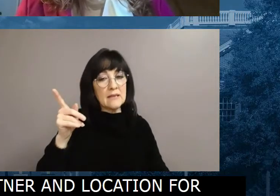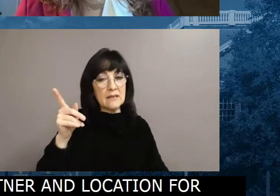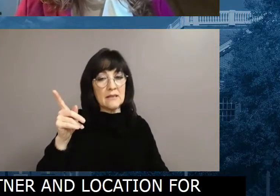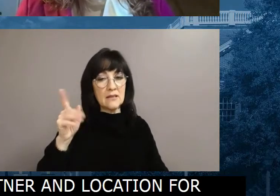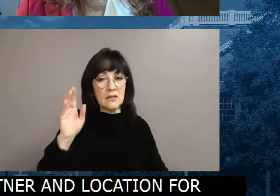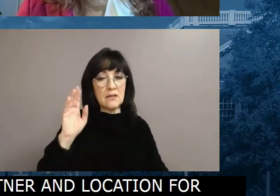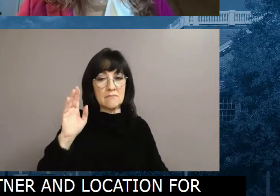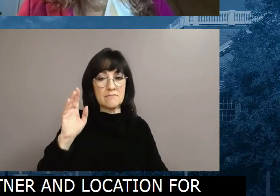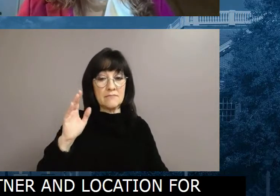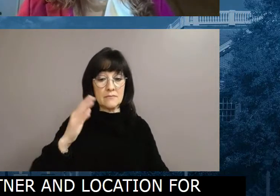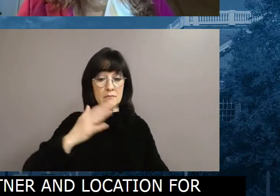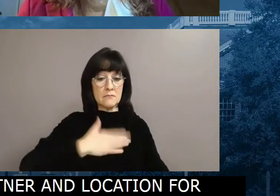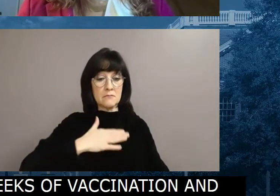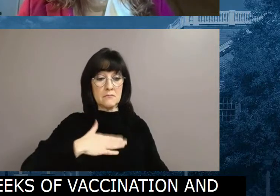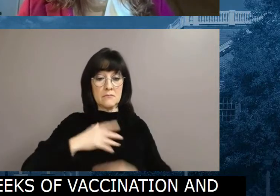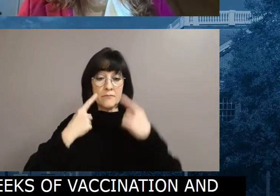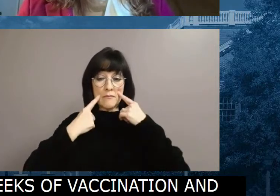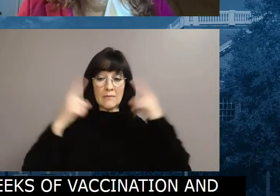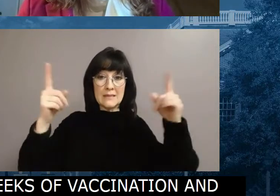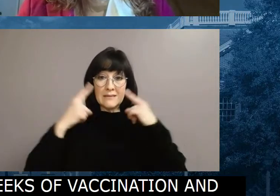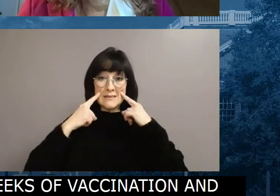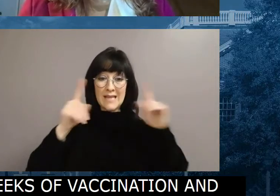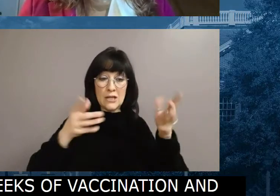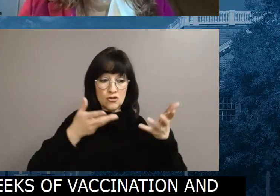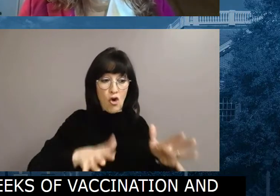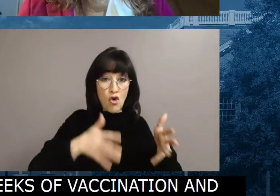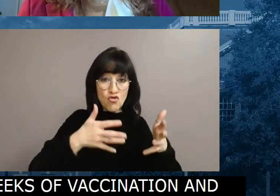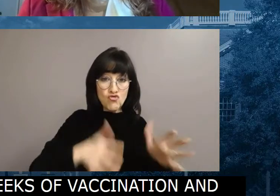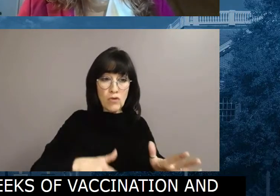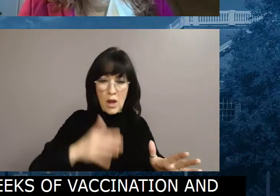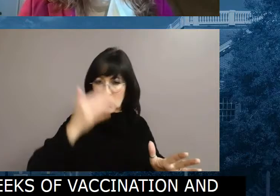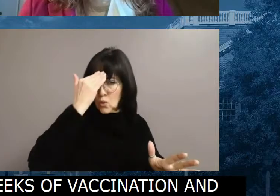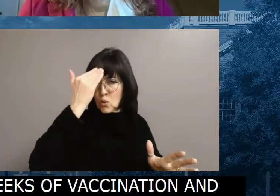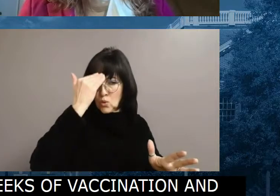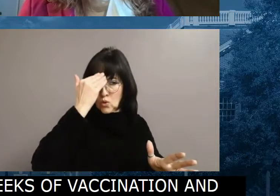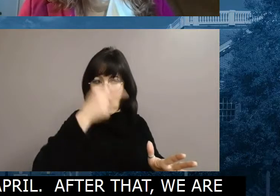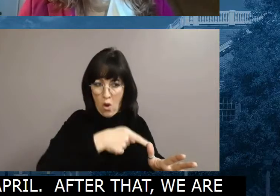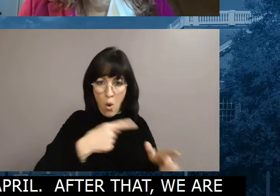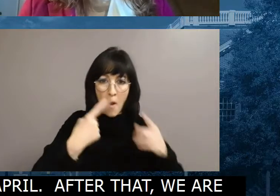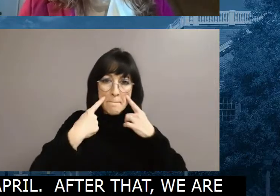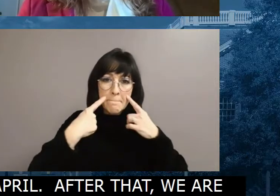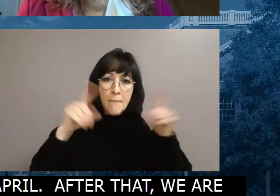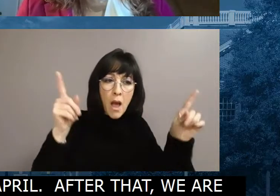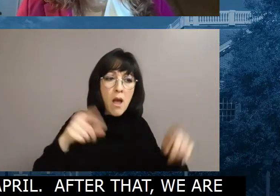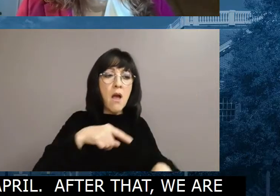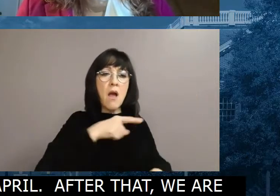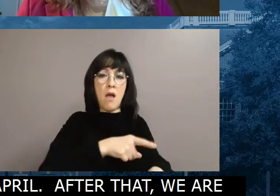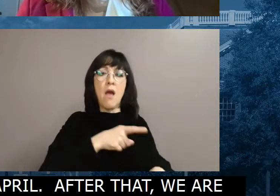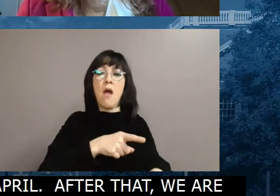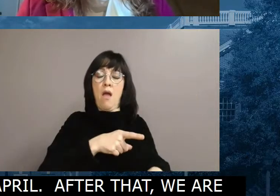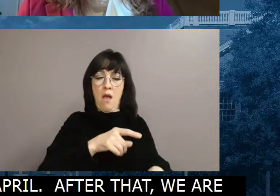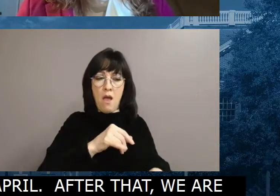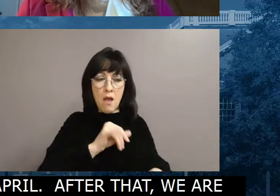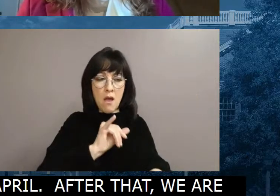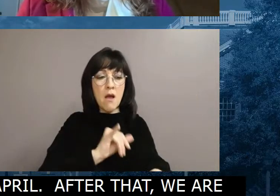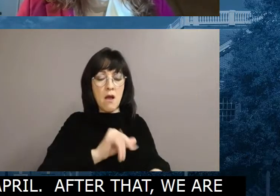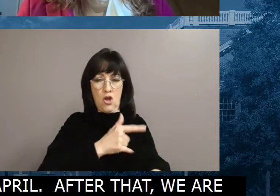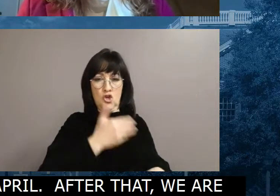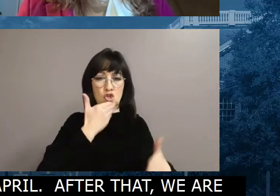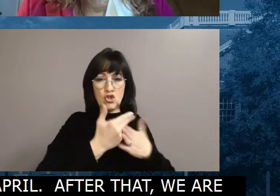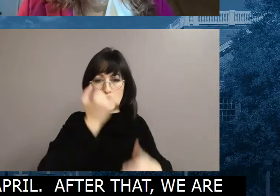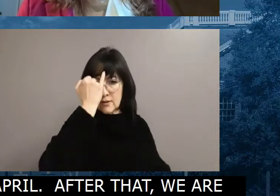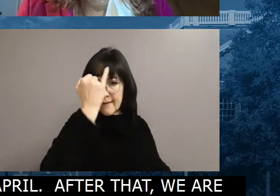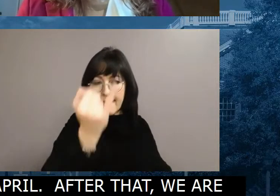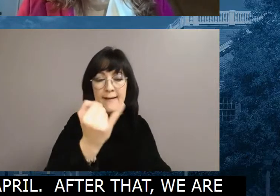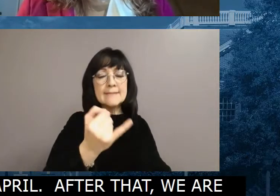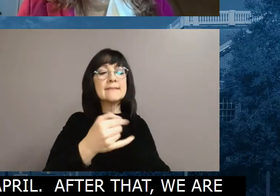our successes of what we did with some testing and some smaller events that are drive-through of nature and more mobile. So we're working on building that